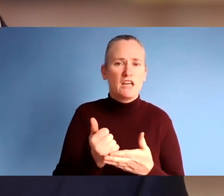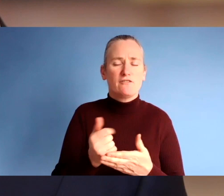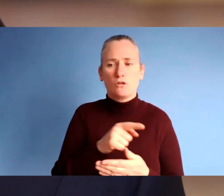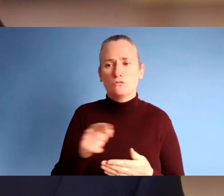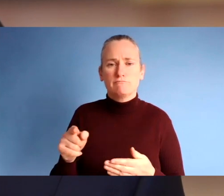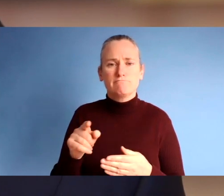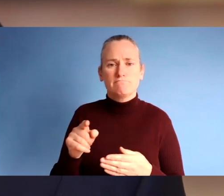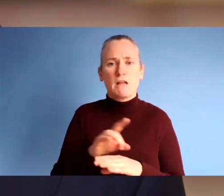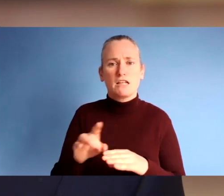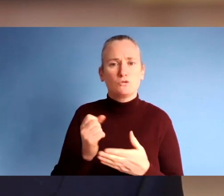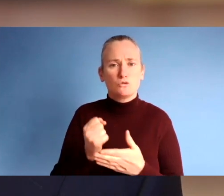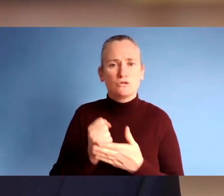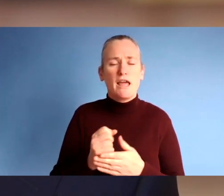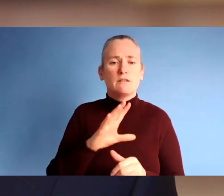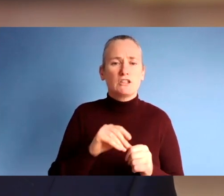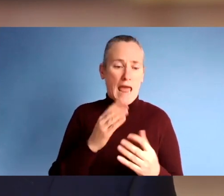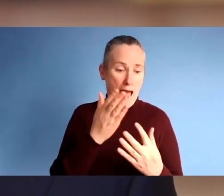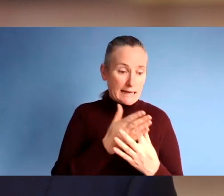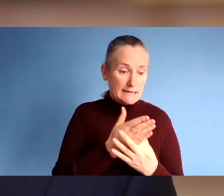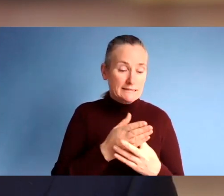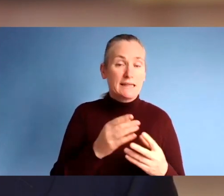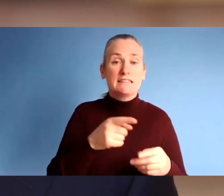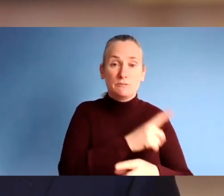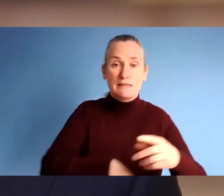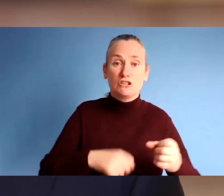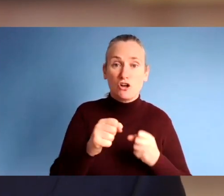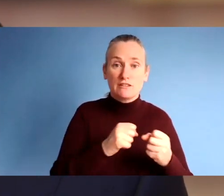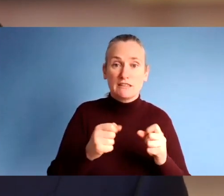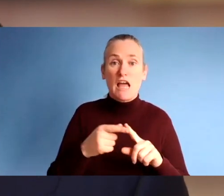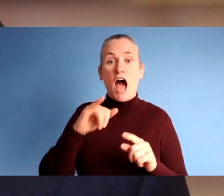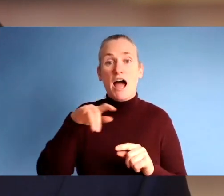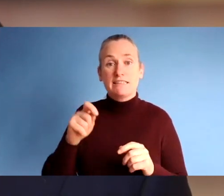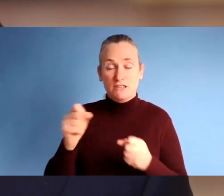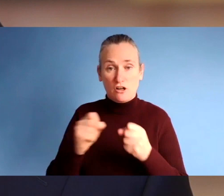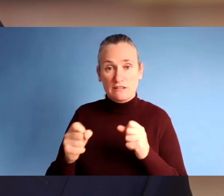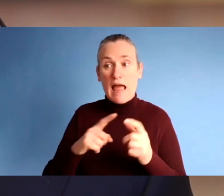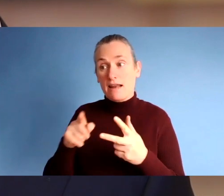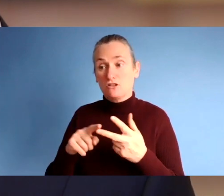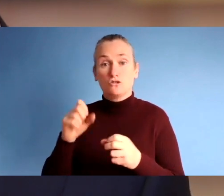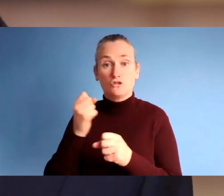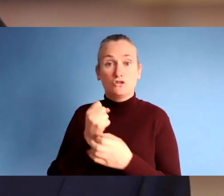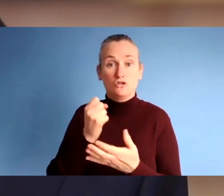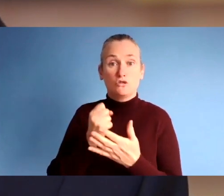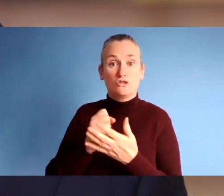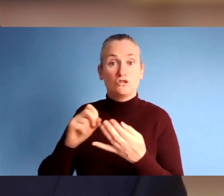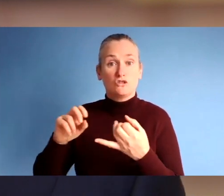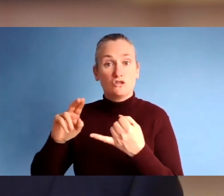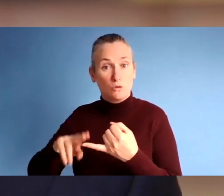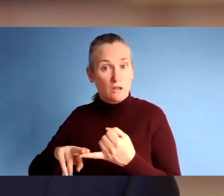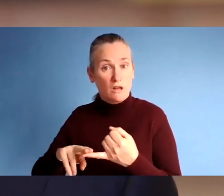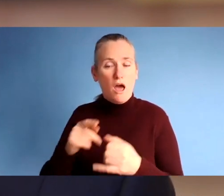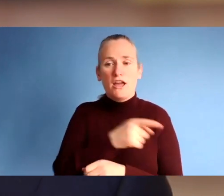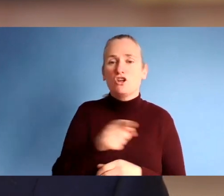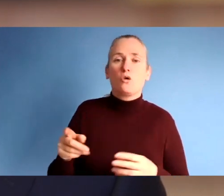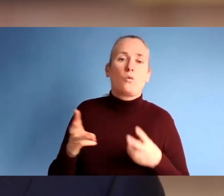learners, especially the Access and Disability Services, IT Services, and indeed the Students' Union. The work you are doing